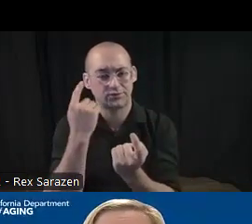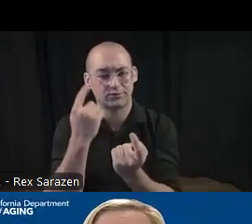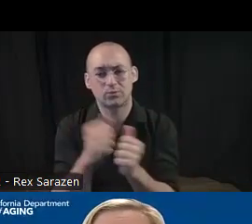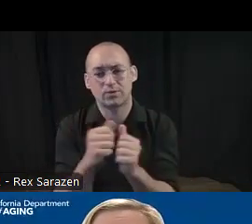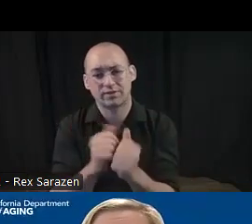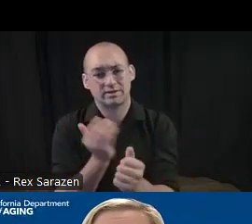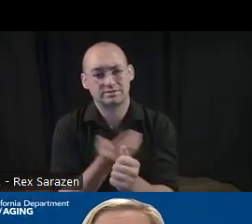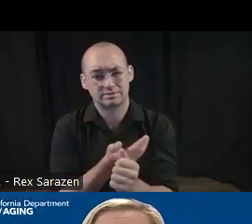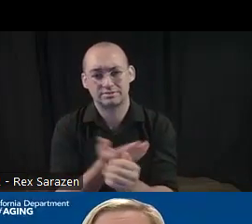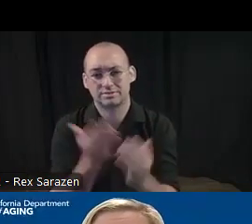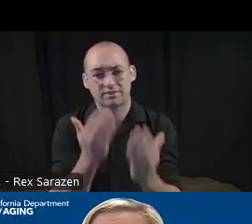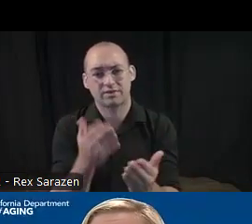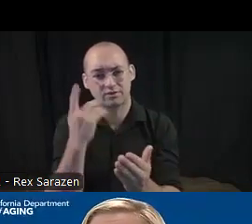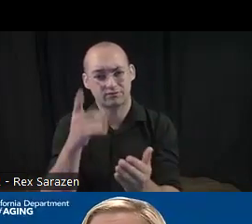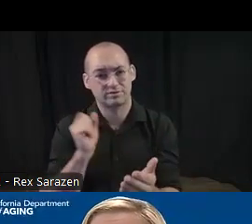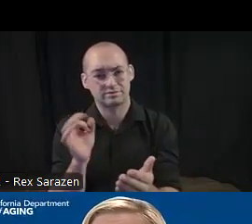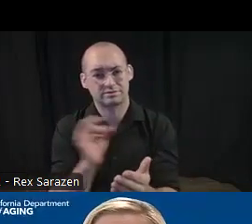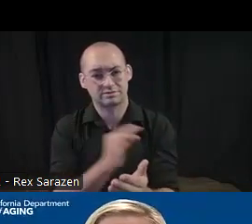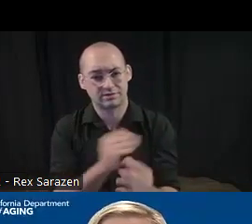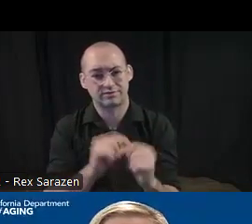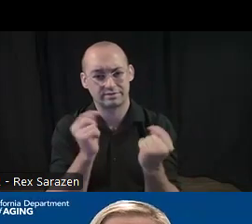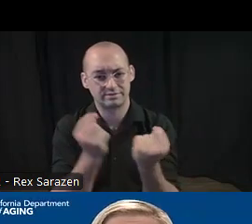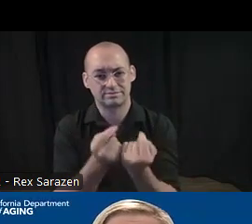really thank you and your staff teams for your